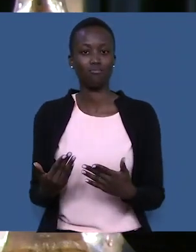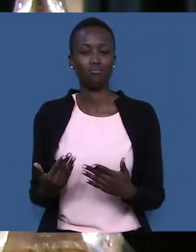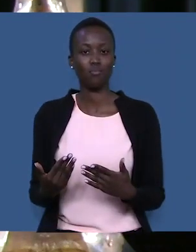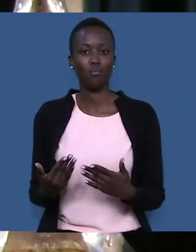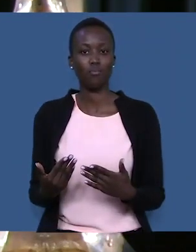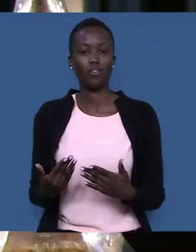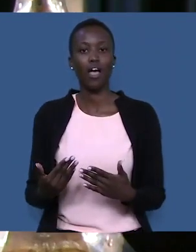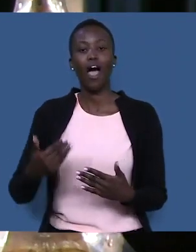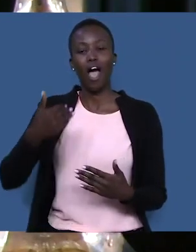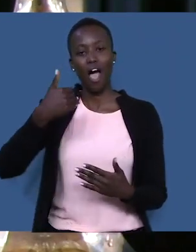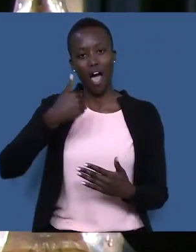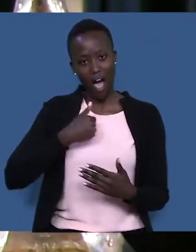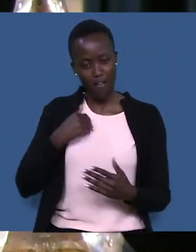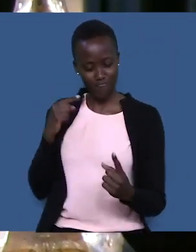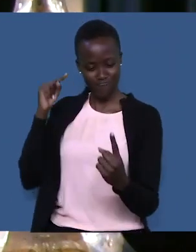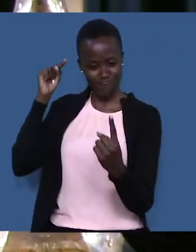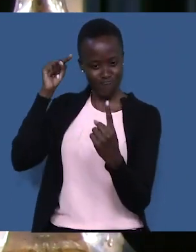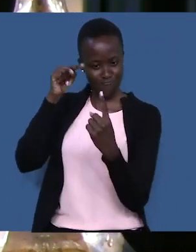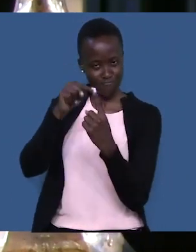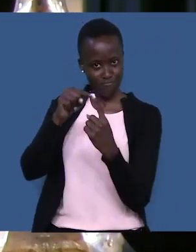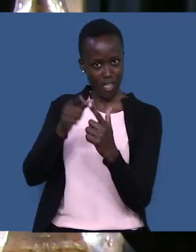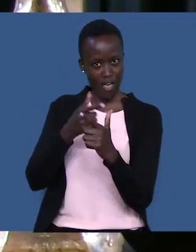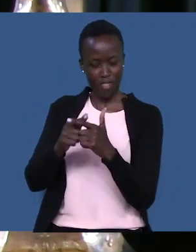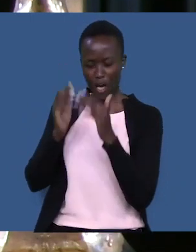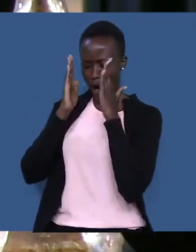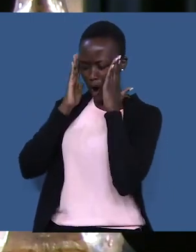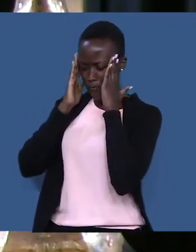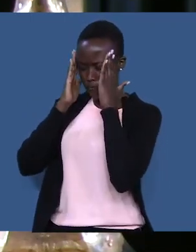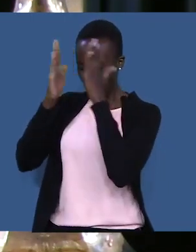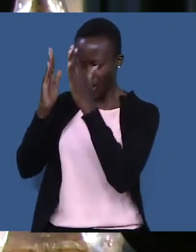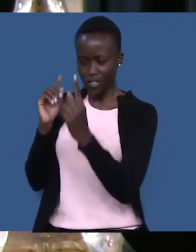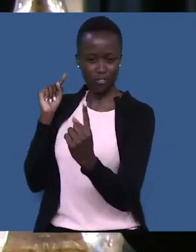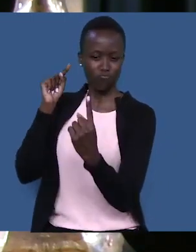is to have a mission and concentrate on the mission.